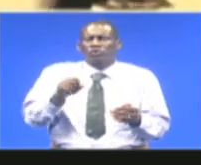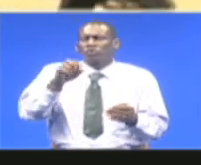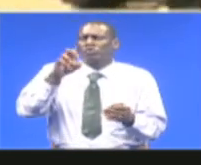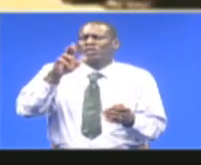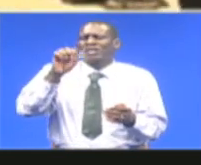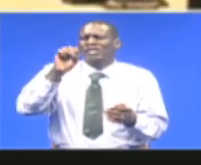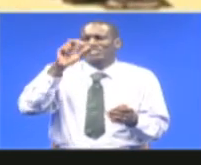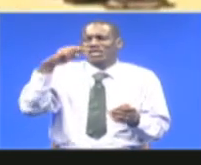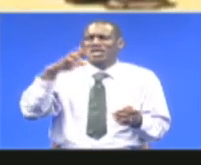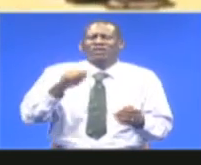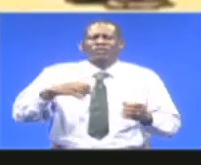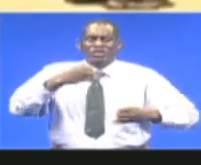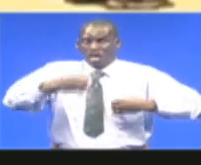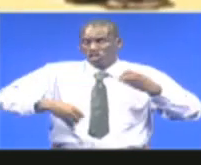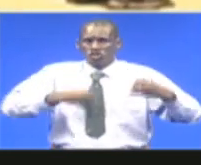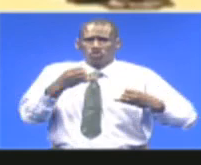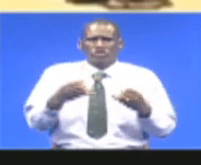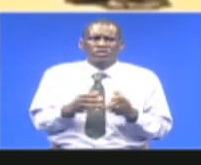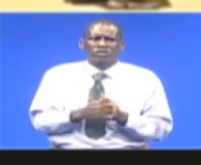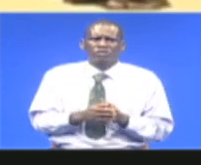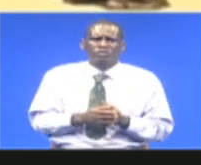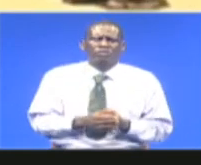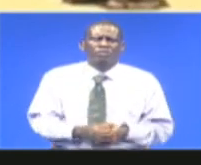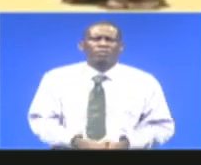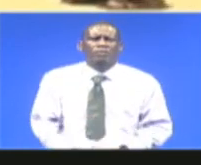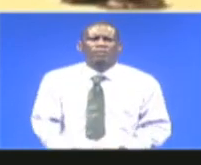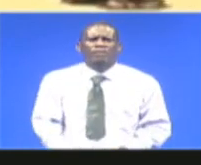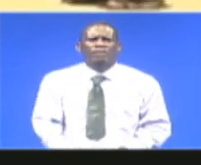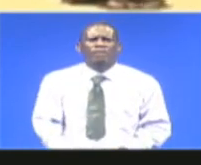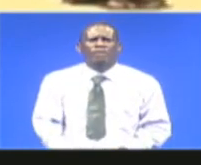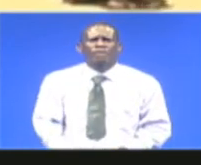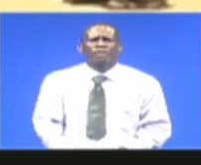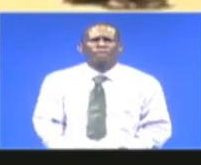the governor with 9 lives. Oko Kusa, NTV in Siaya.